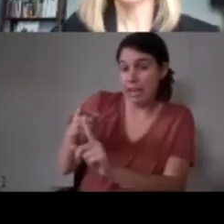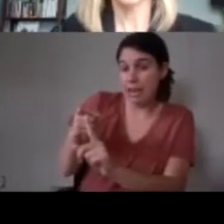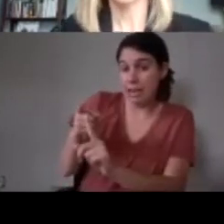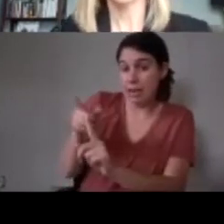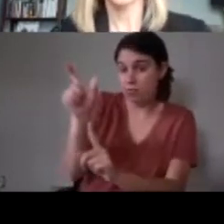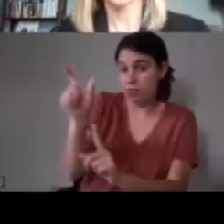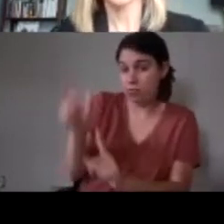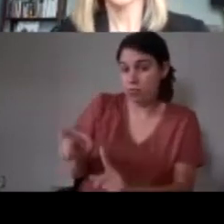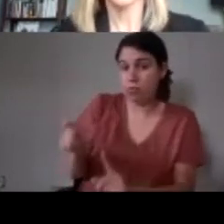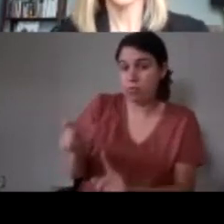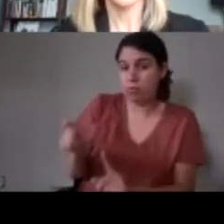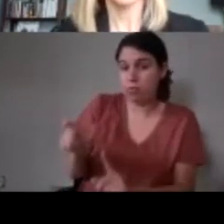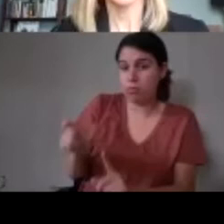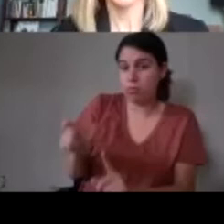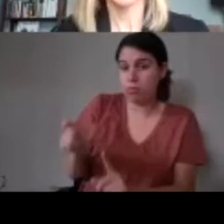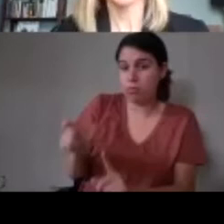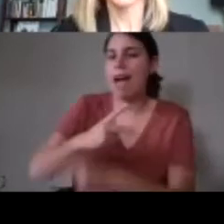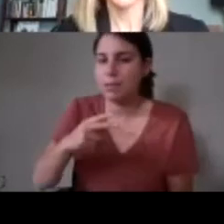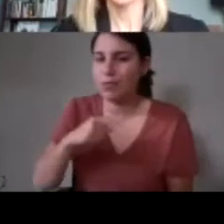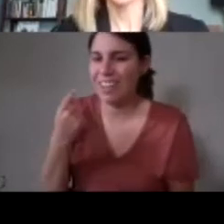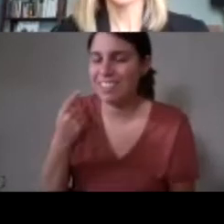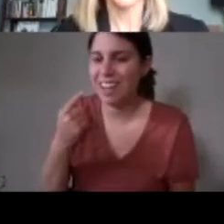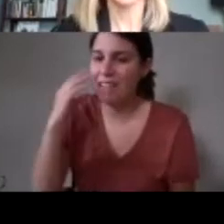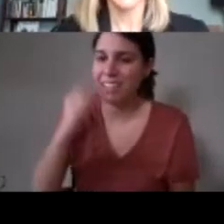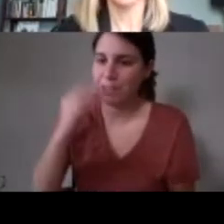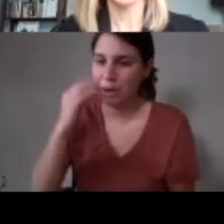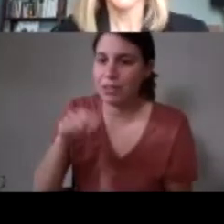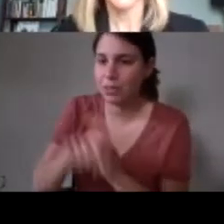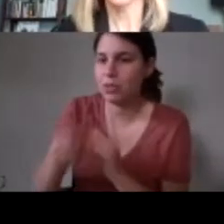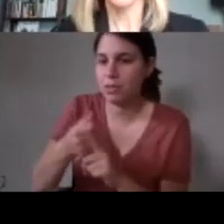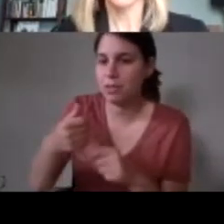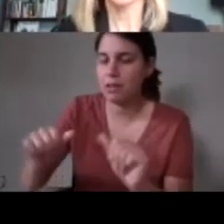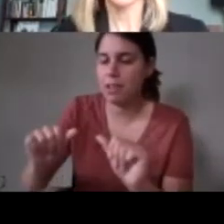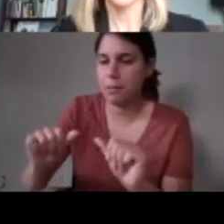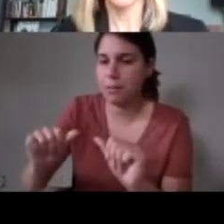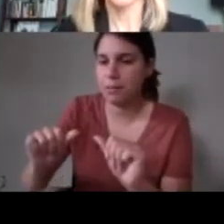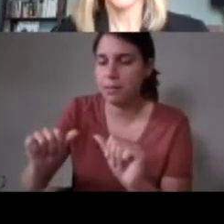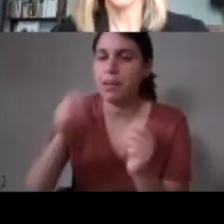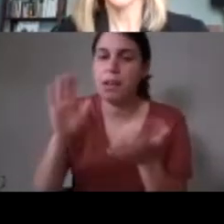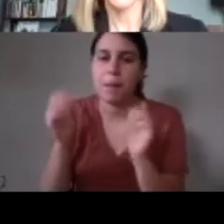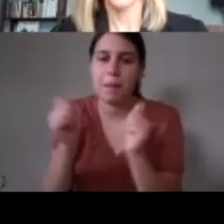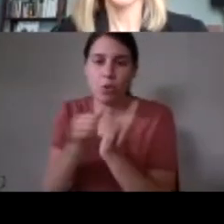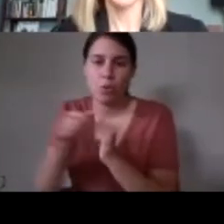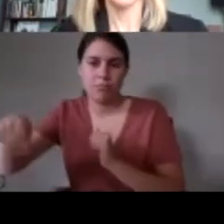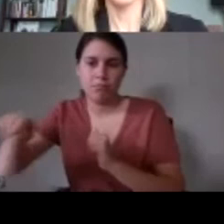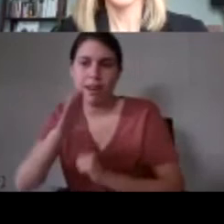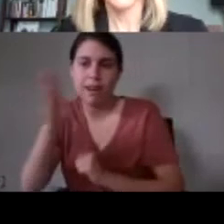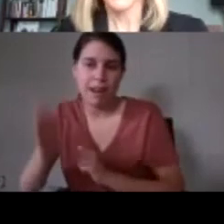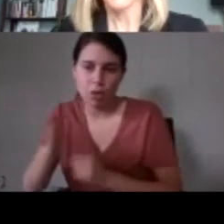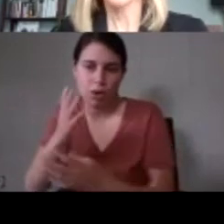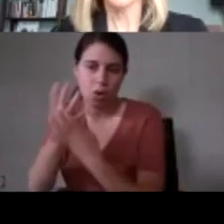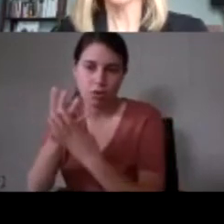3.45 times the risk, essentially, of experiencing a suicide attempt as compared with their never incarcerated